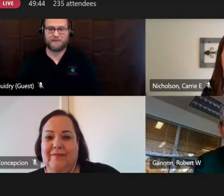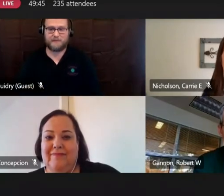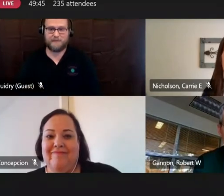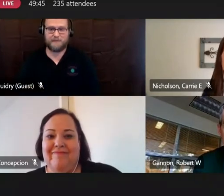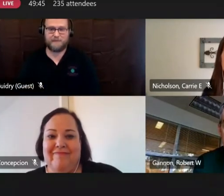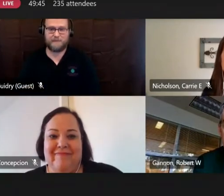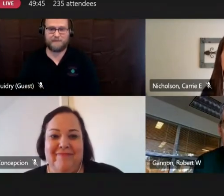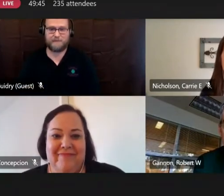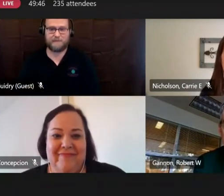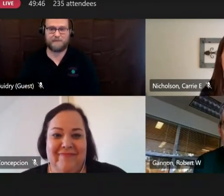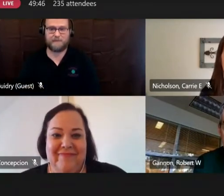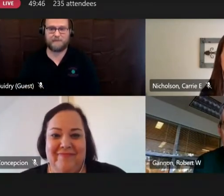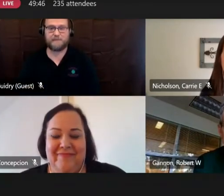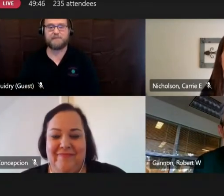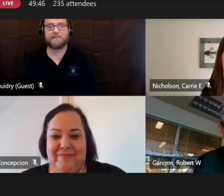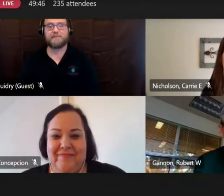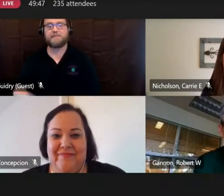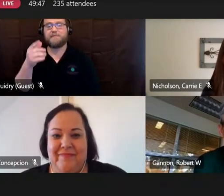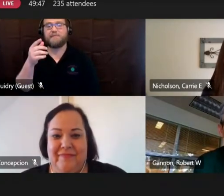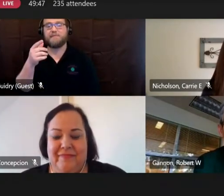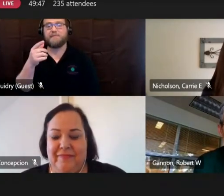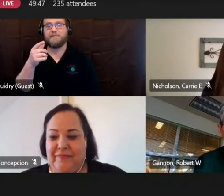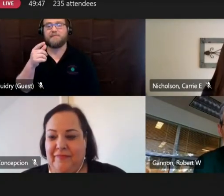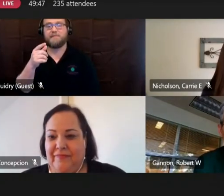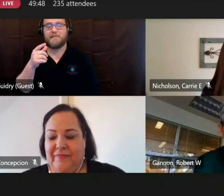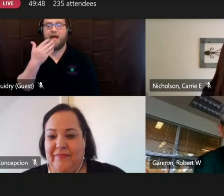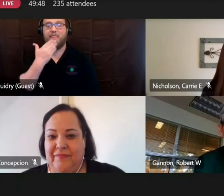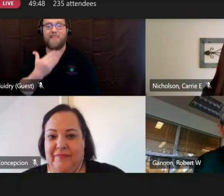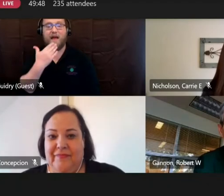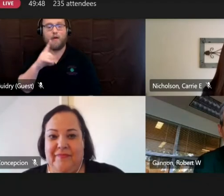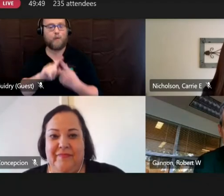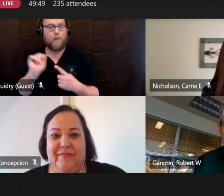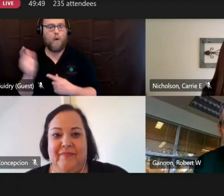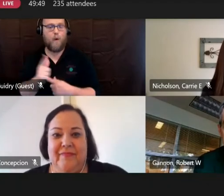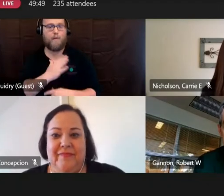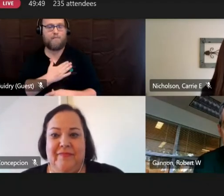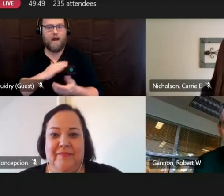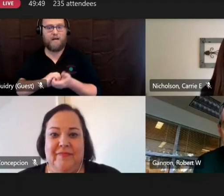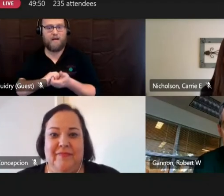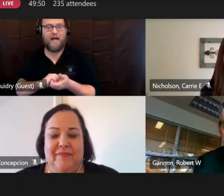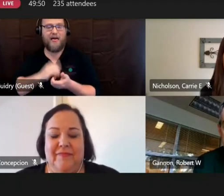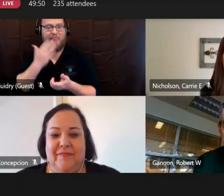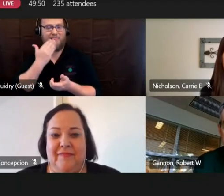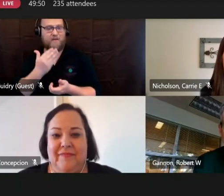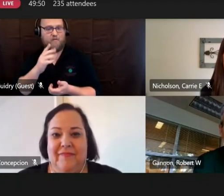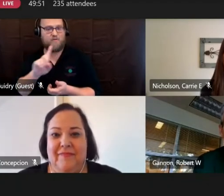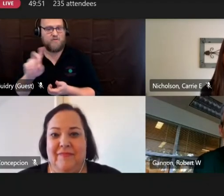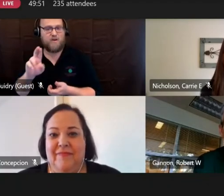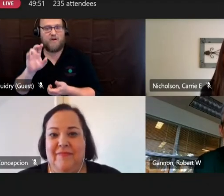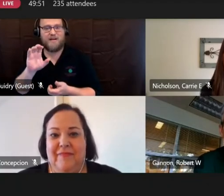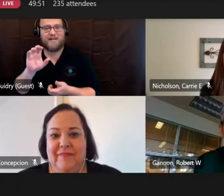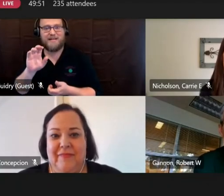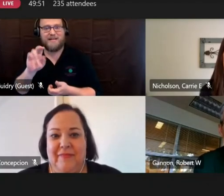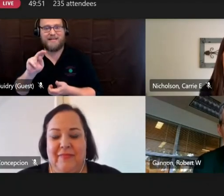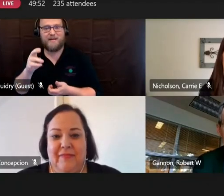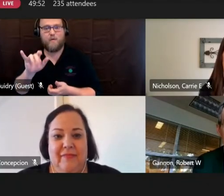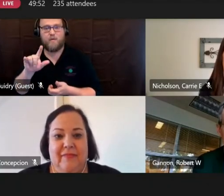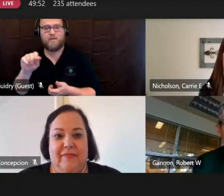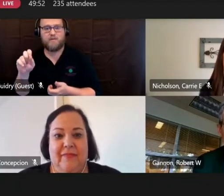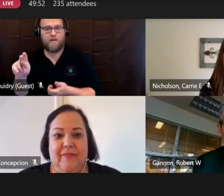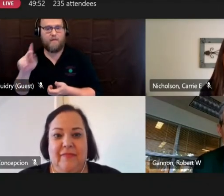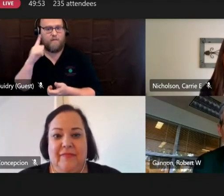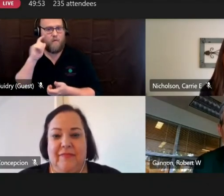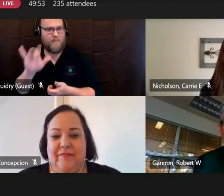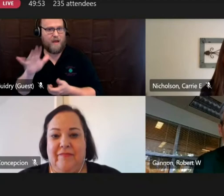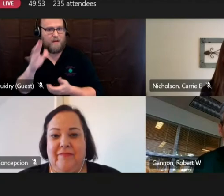So a quick thank you to all my colleagues, and thank you most recently to Dr. Nicholson for that great update. You'll see that all my colleagues